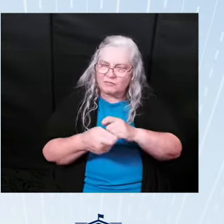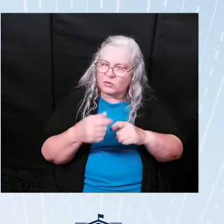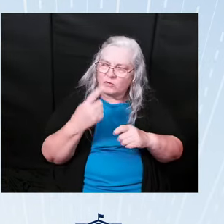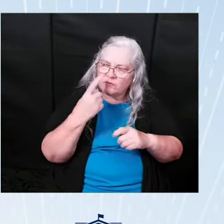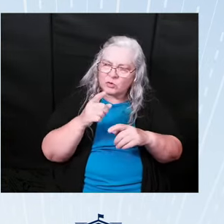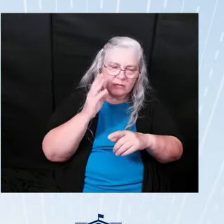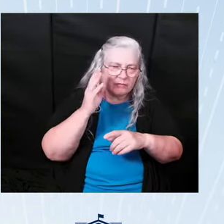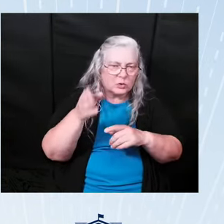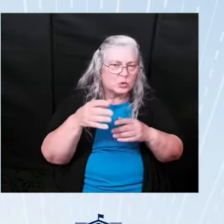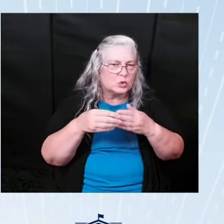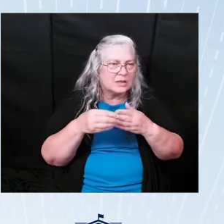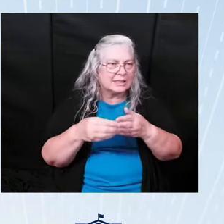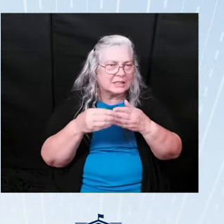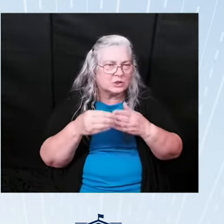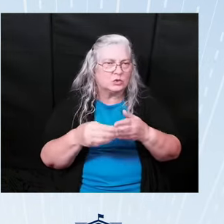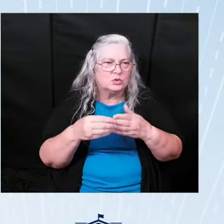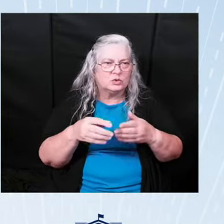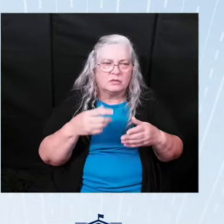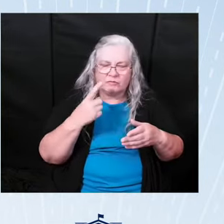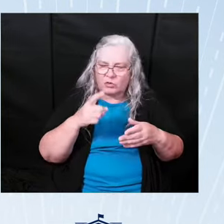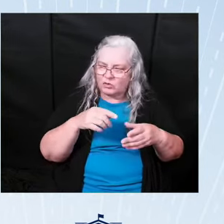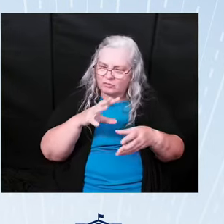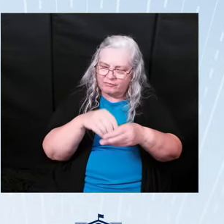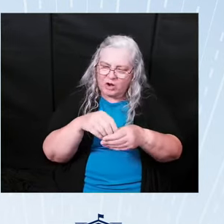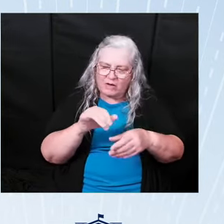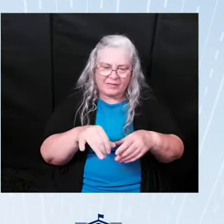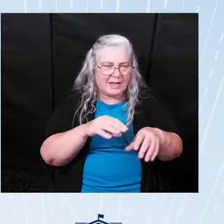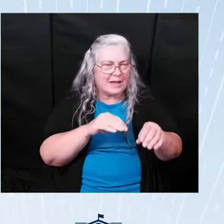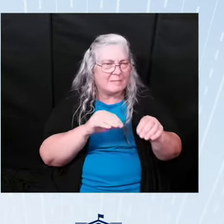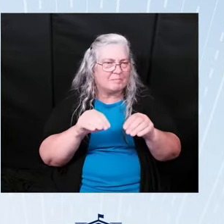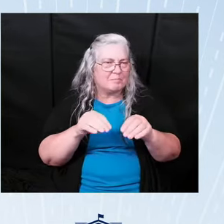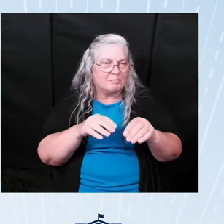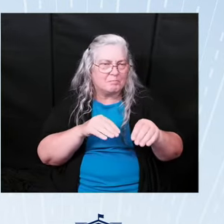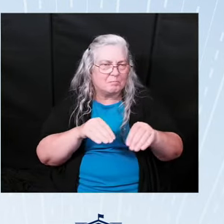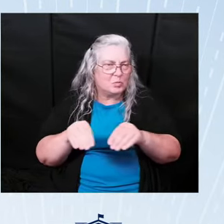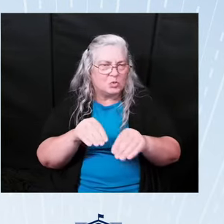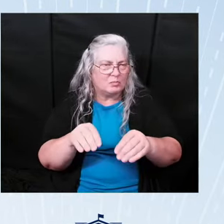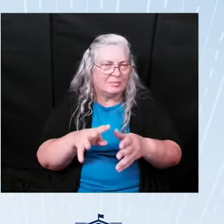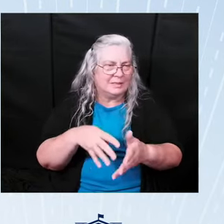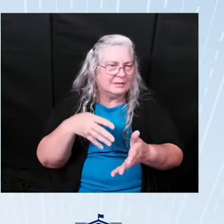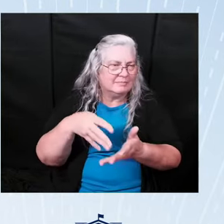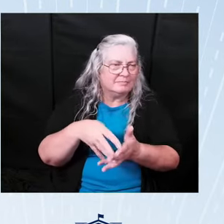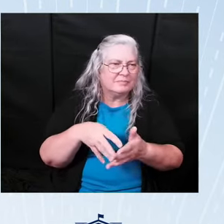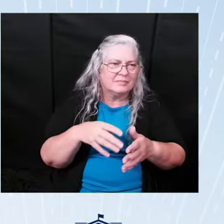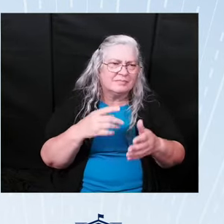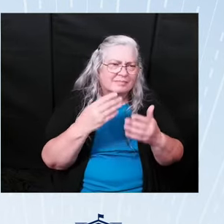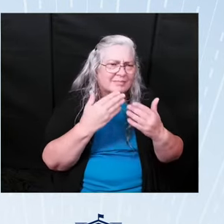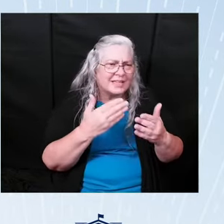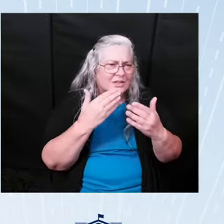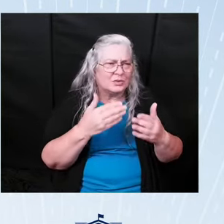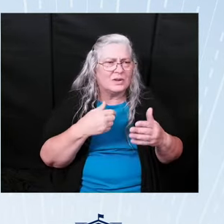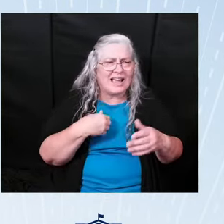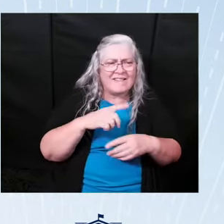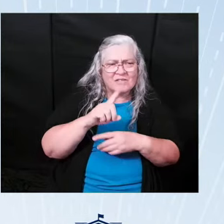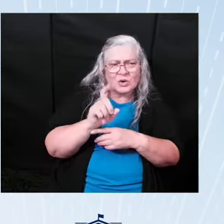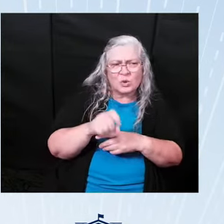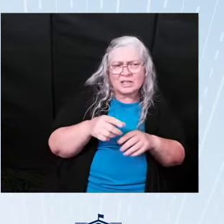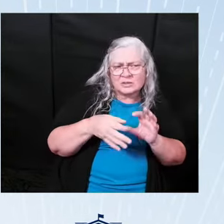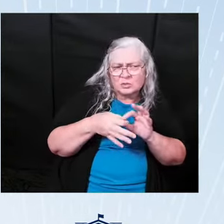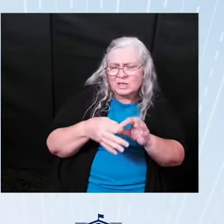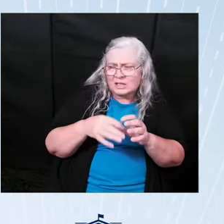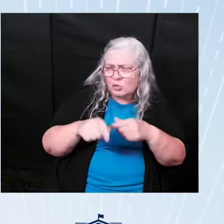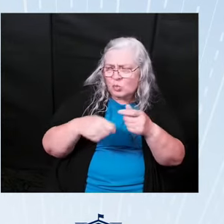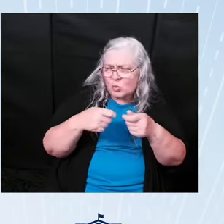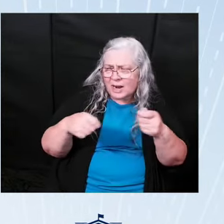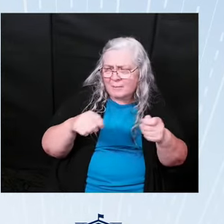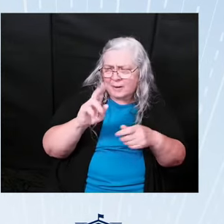and it's designed to have each of you speak to it and kind of rapid fire.